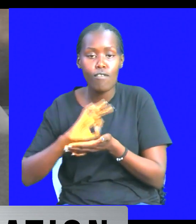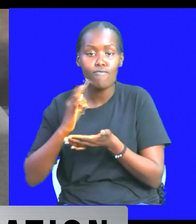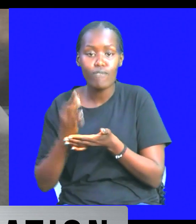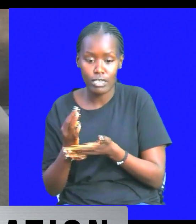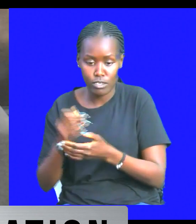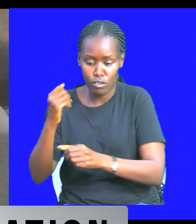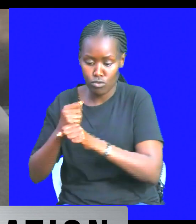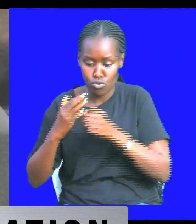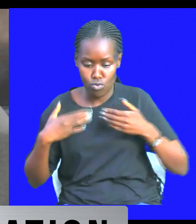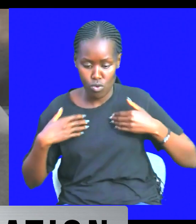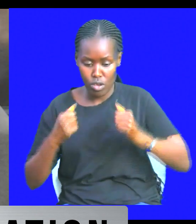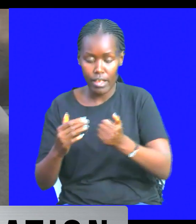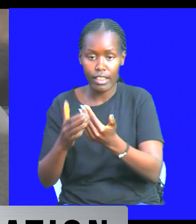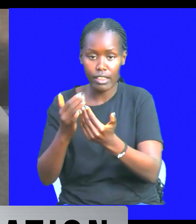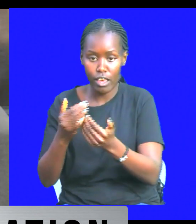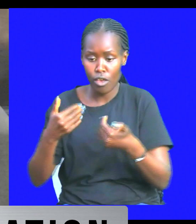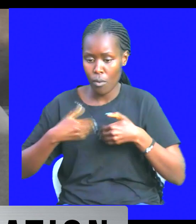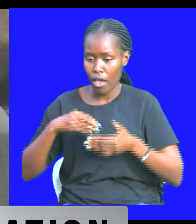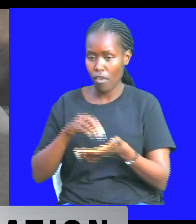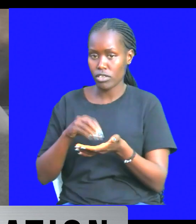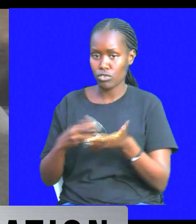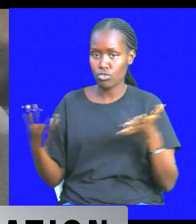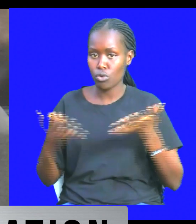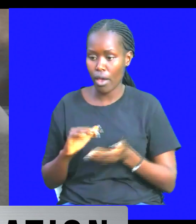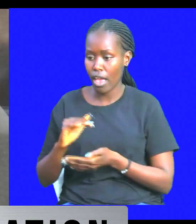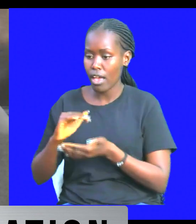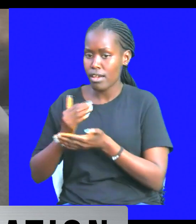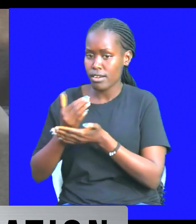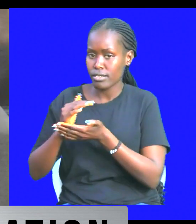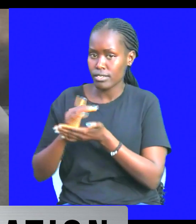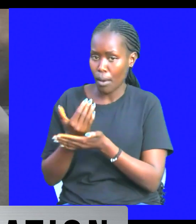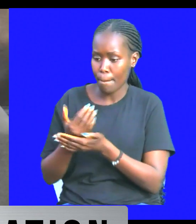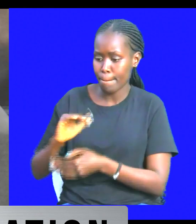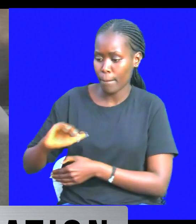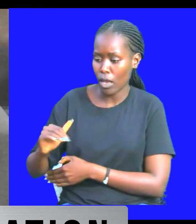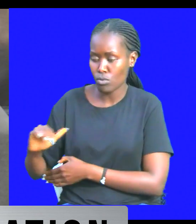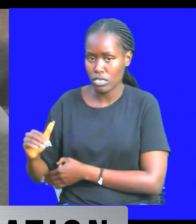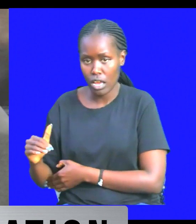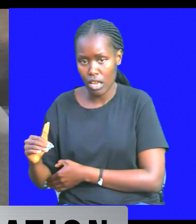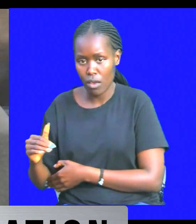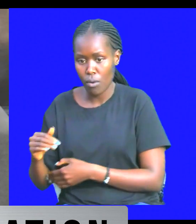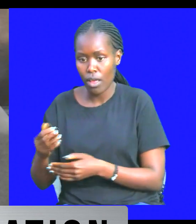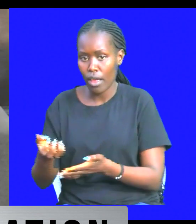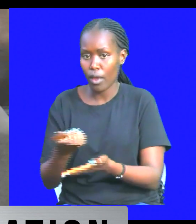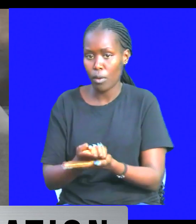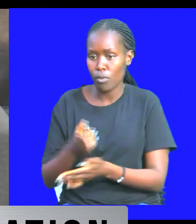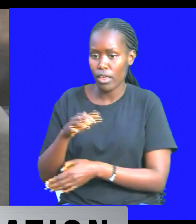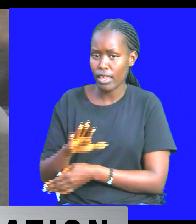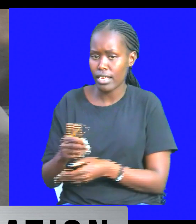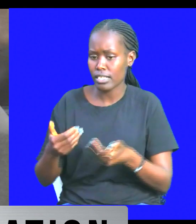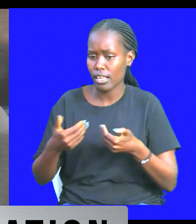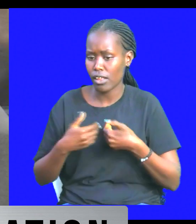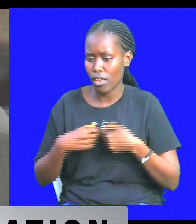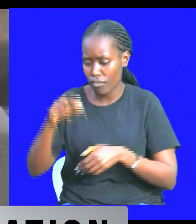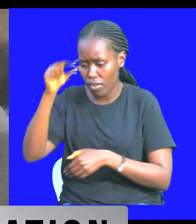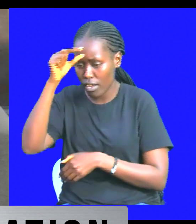healthcare. So you get into a situation where even some counties will hire theirs, and then there's be national government people, you know, this wastage